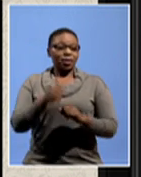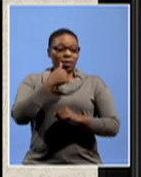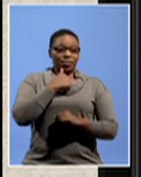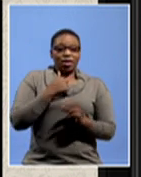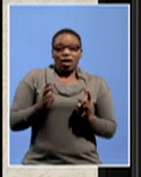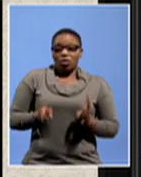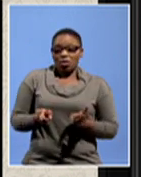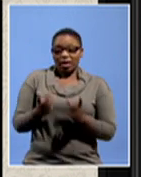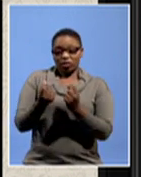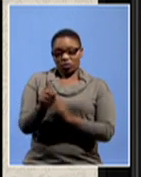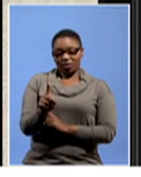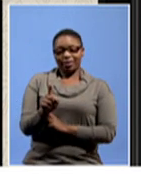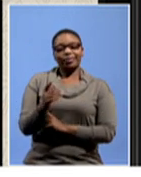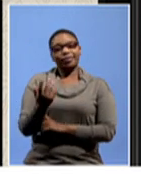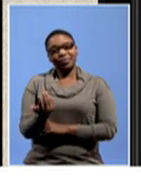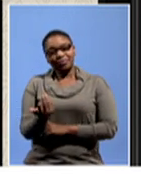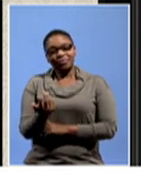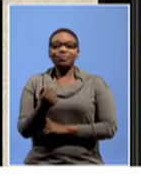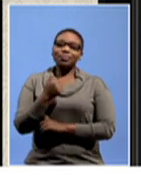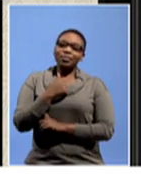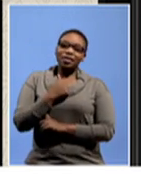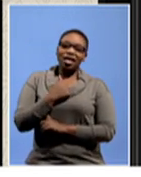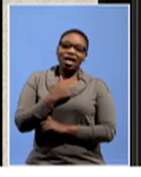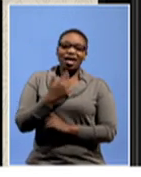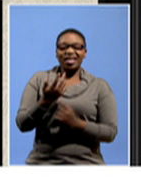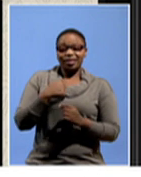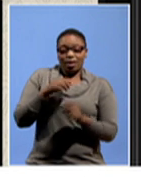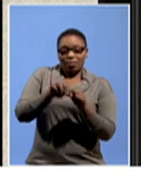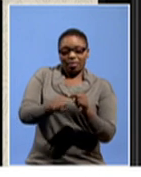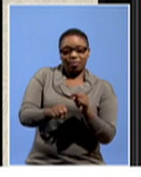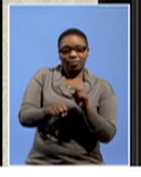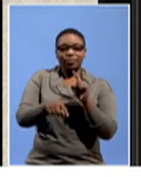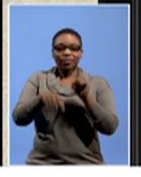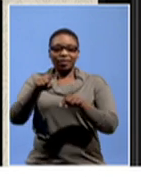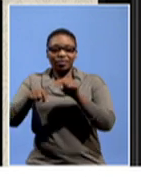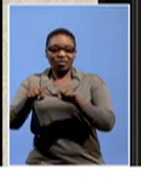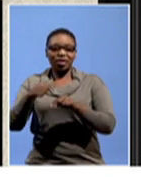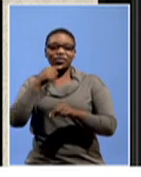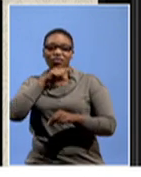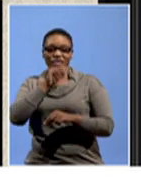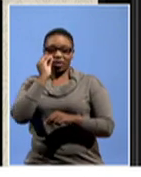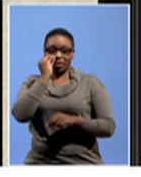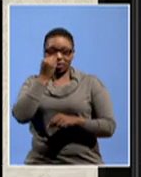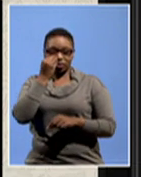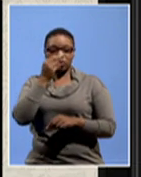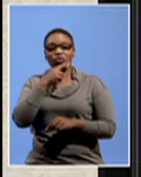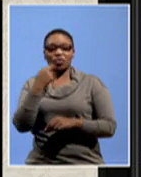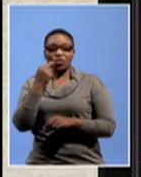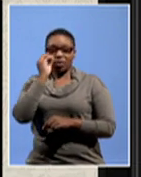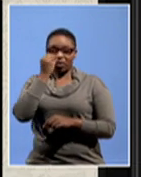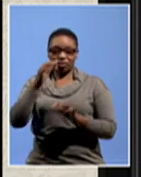normally tell how I differentiate from fake news to real news